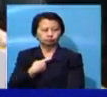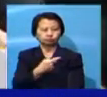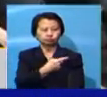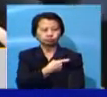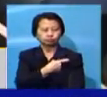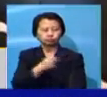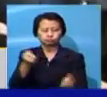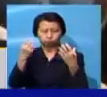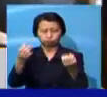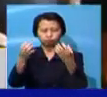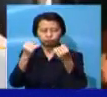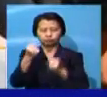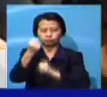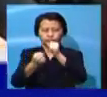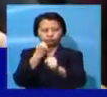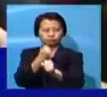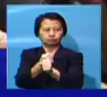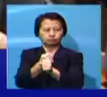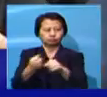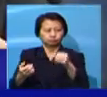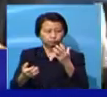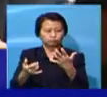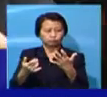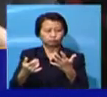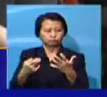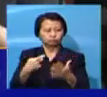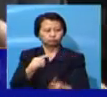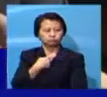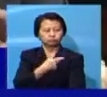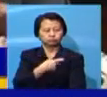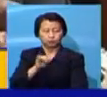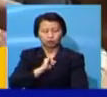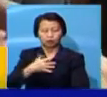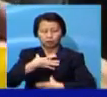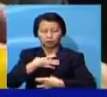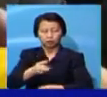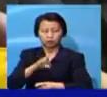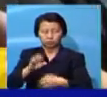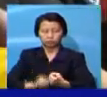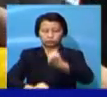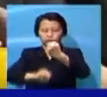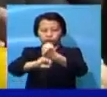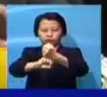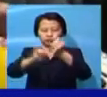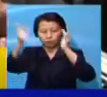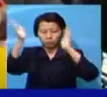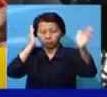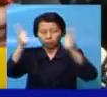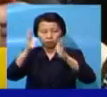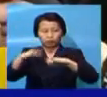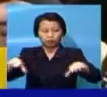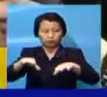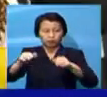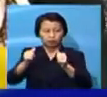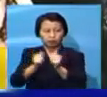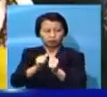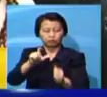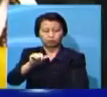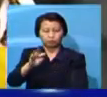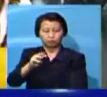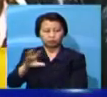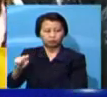close for many years on many different areas of uh defense It's a great to be back here to support Malaysia and meet your new chief of Air Force as well